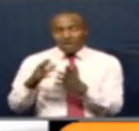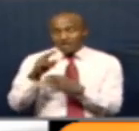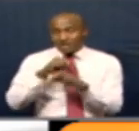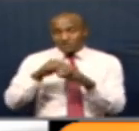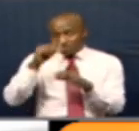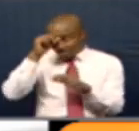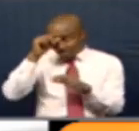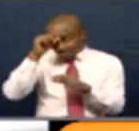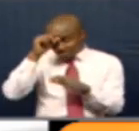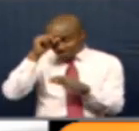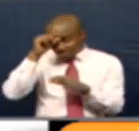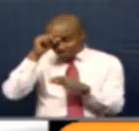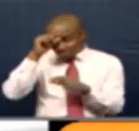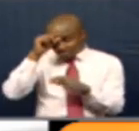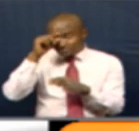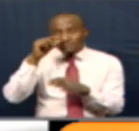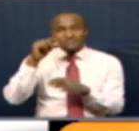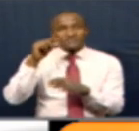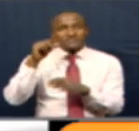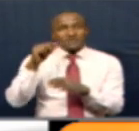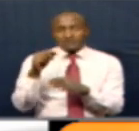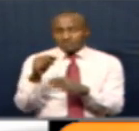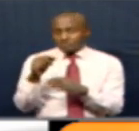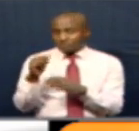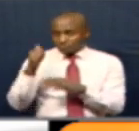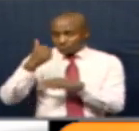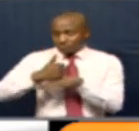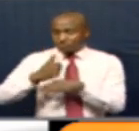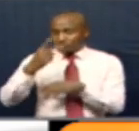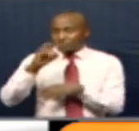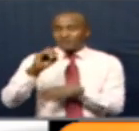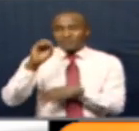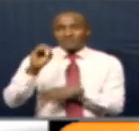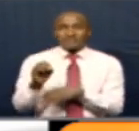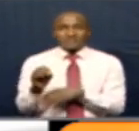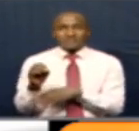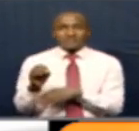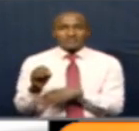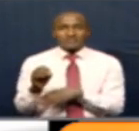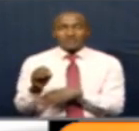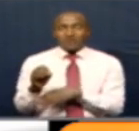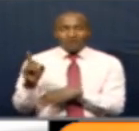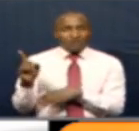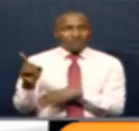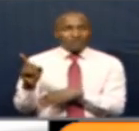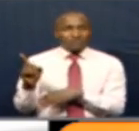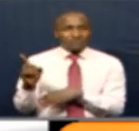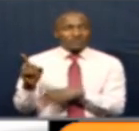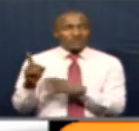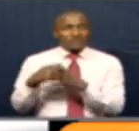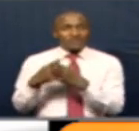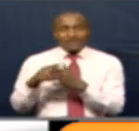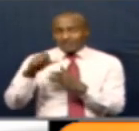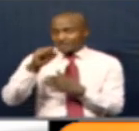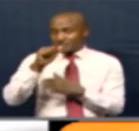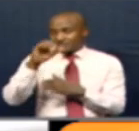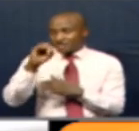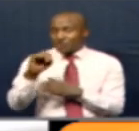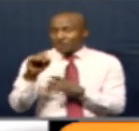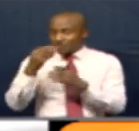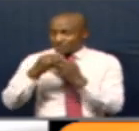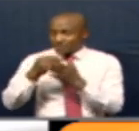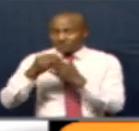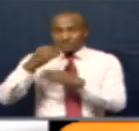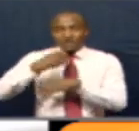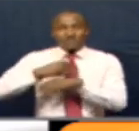has is putting in 20% of the tier one capital, and then the SACOs and the financial institutions